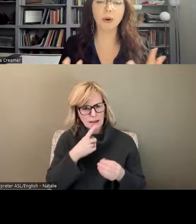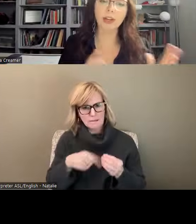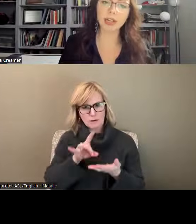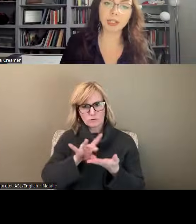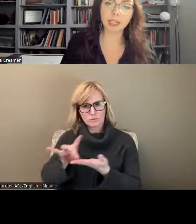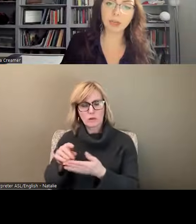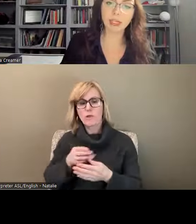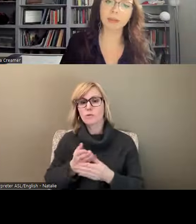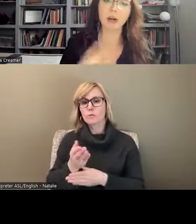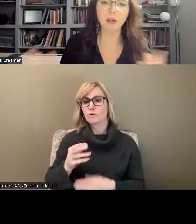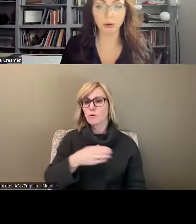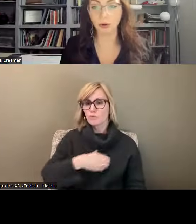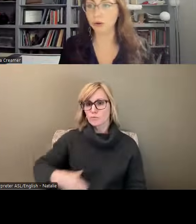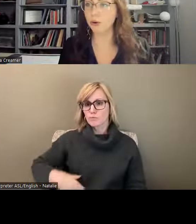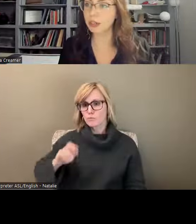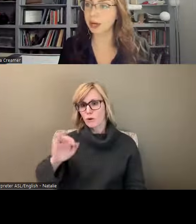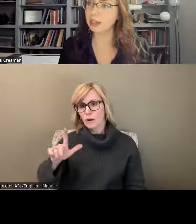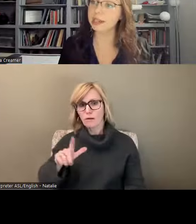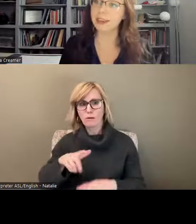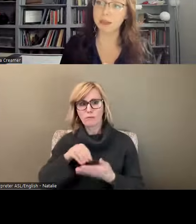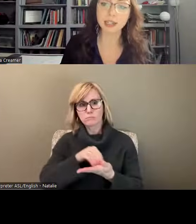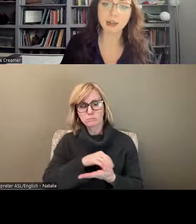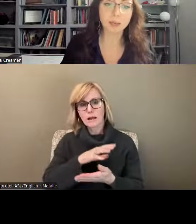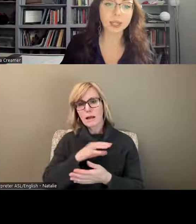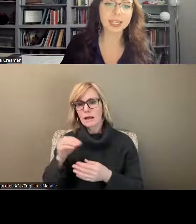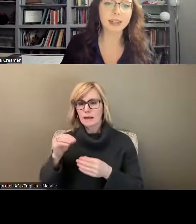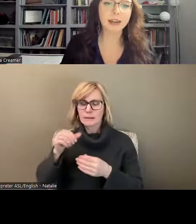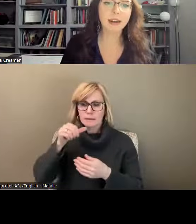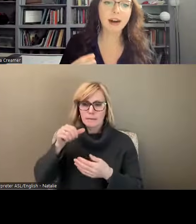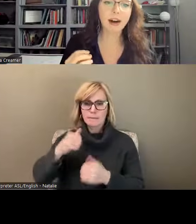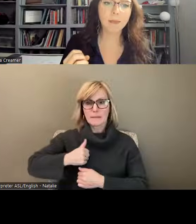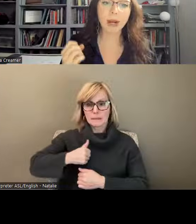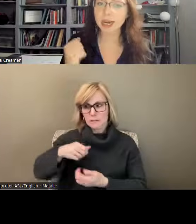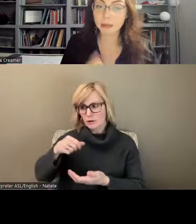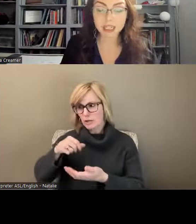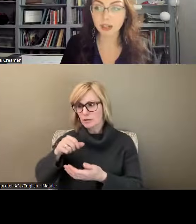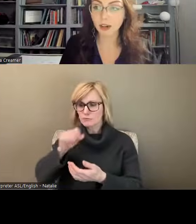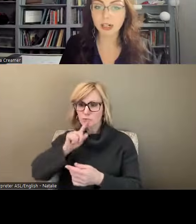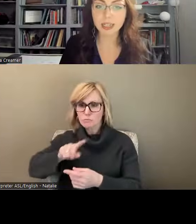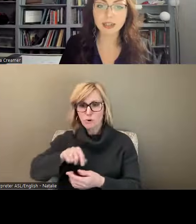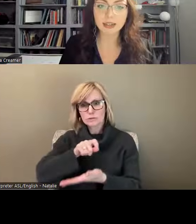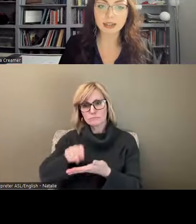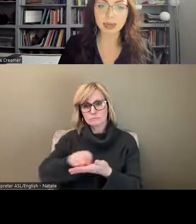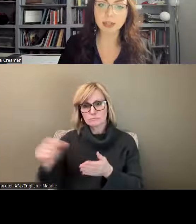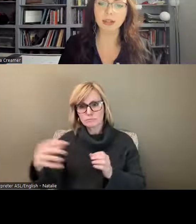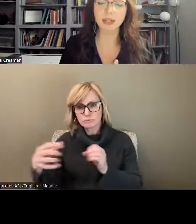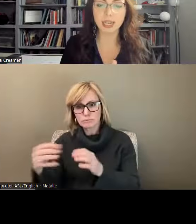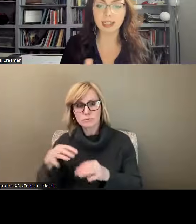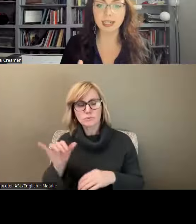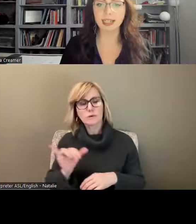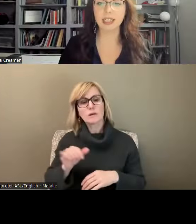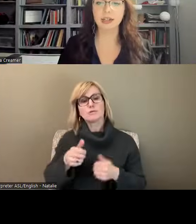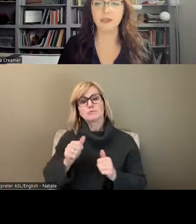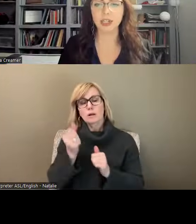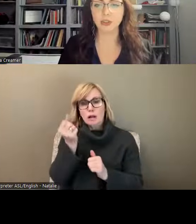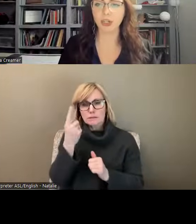through royal annals and inscriptions, but also local correspondence and military reports. Quite possibly the largest steps to